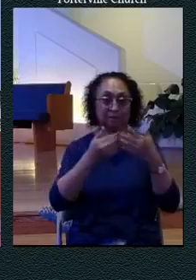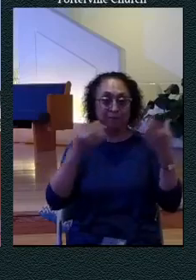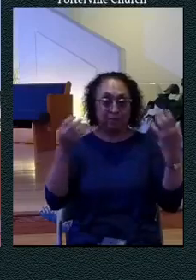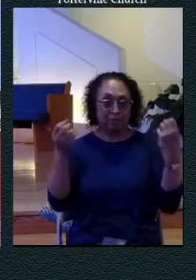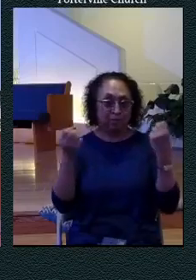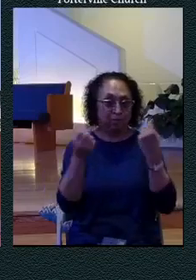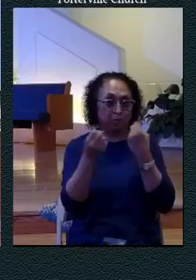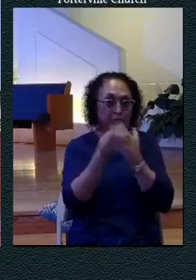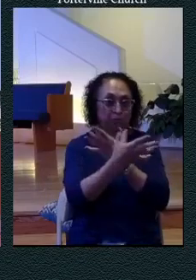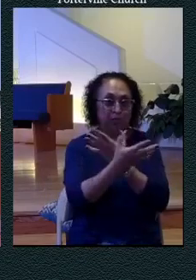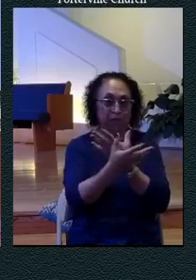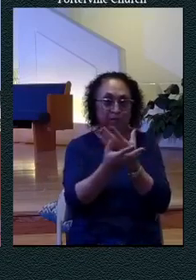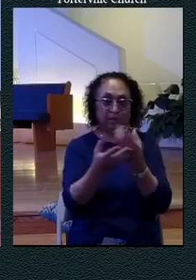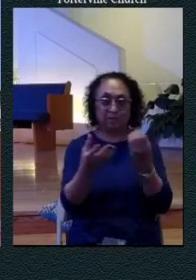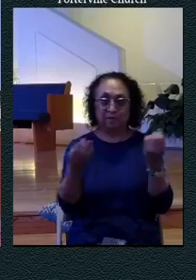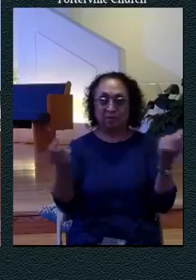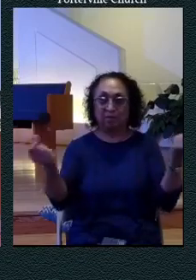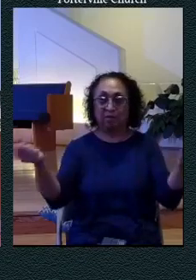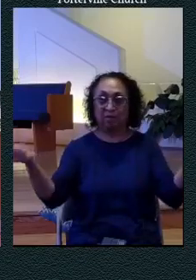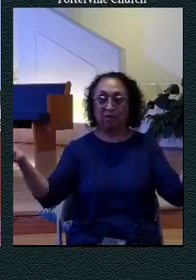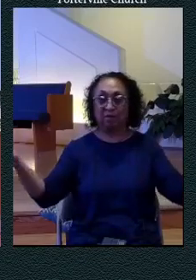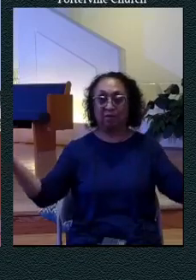lives, all fear is